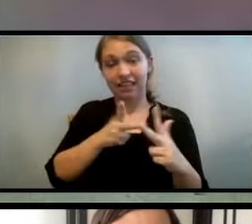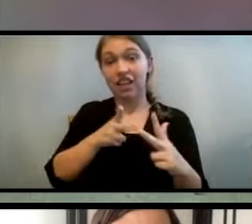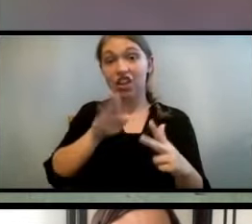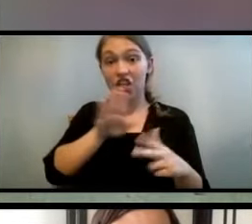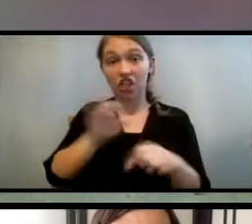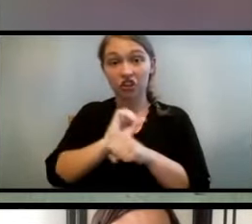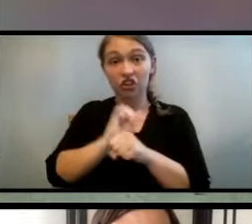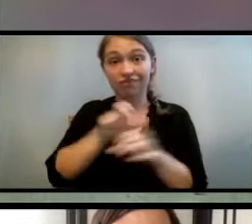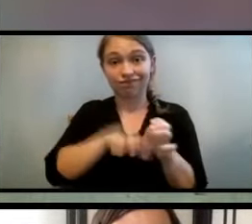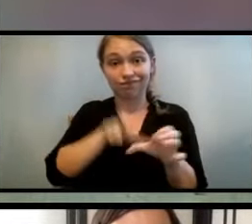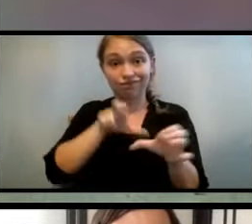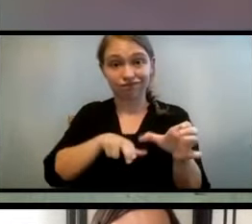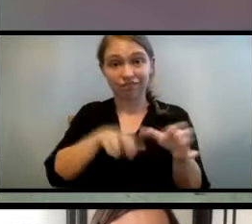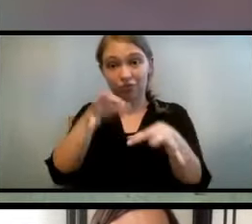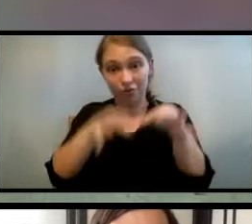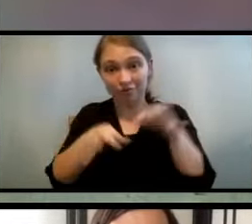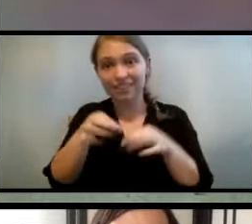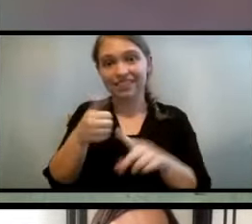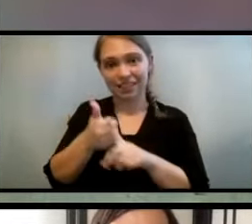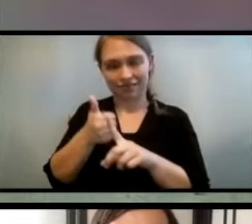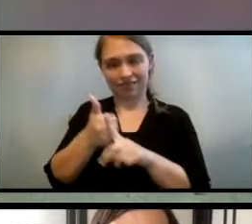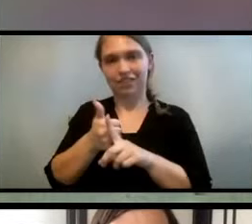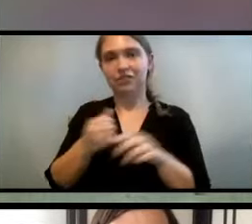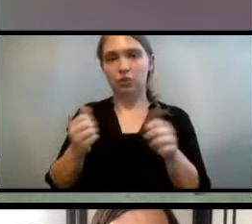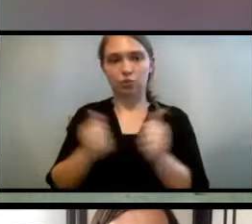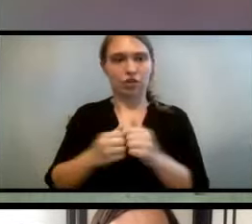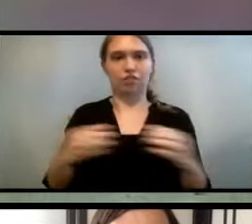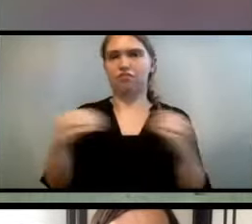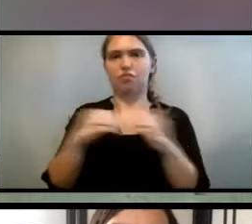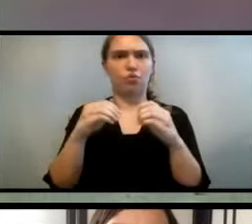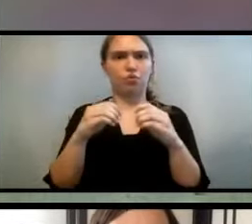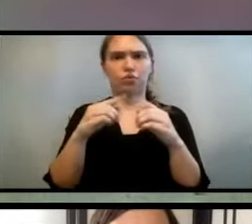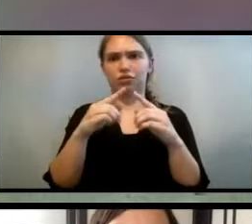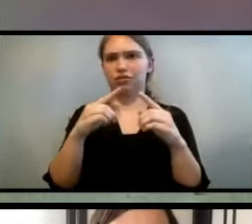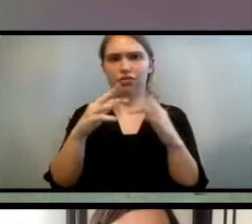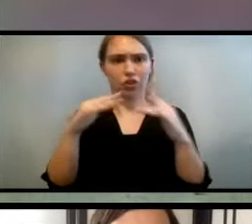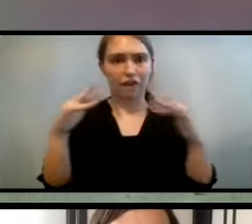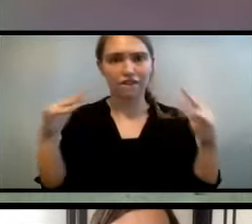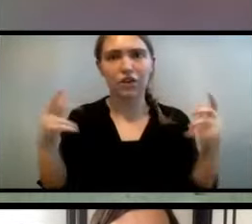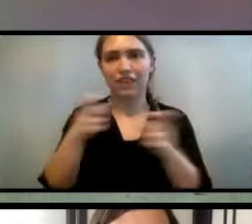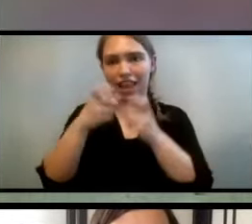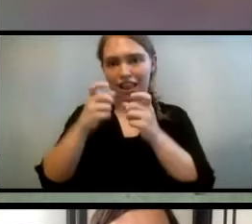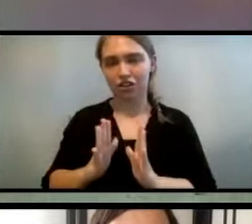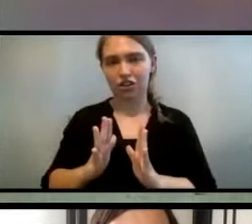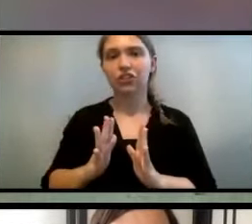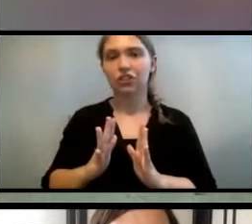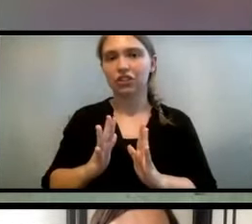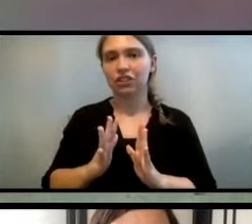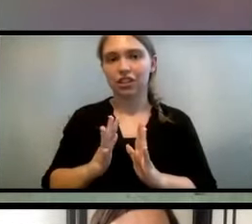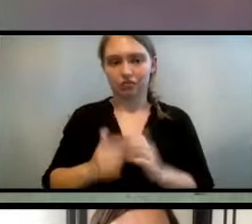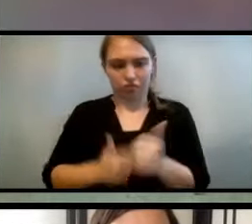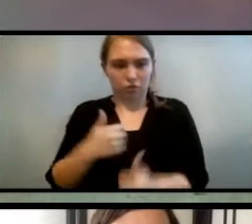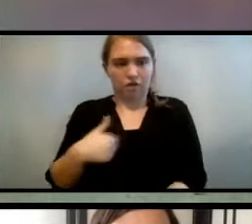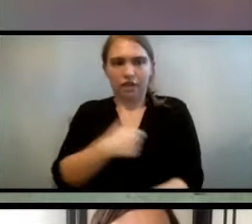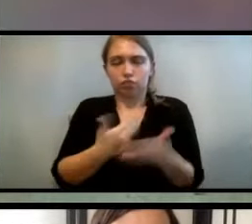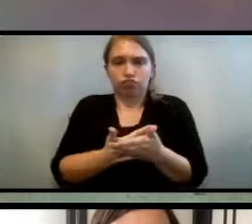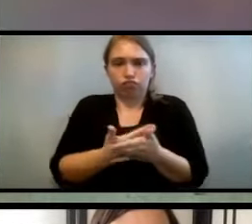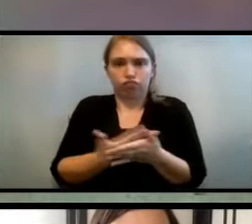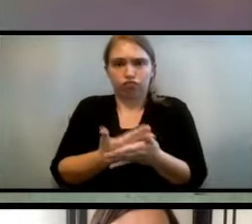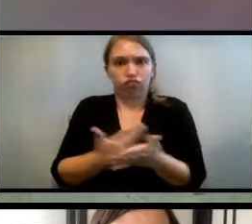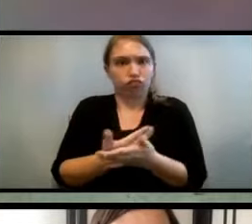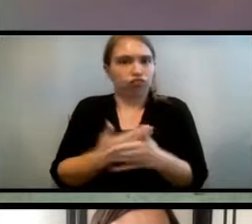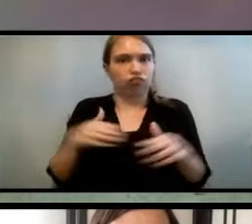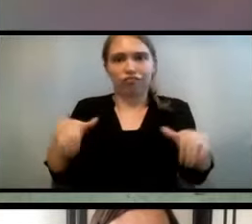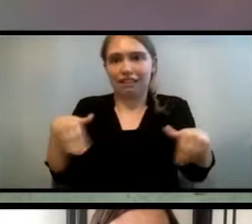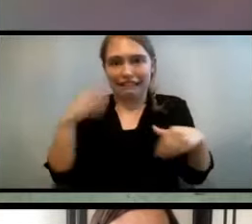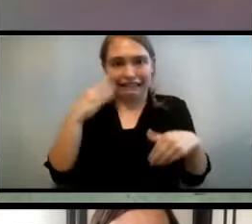with other more diverse editors. And most of us were newer and had not had the experience